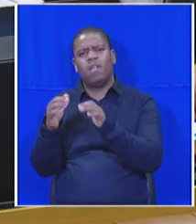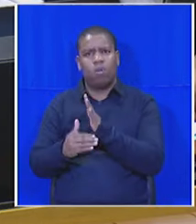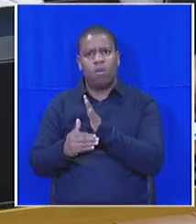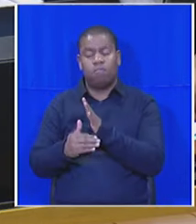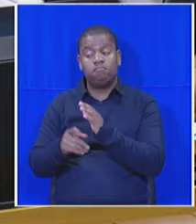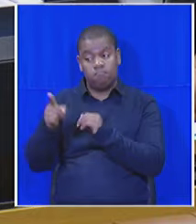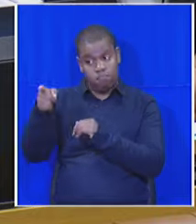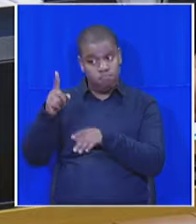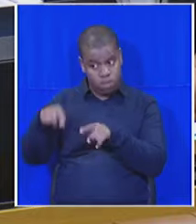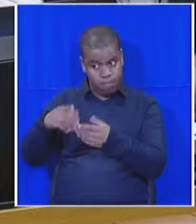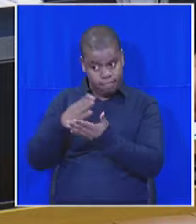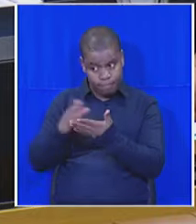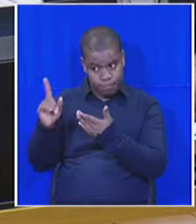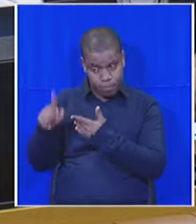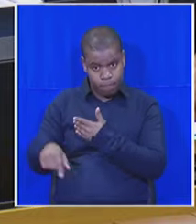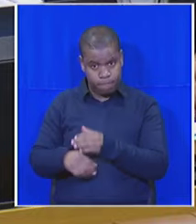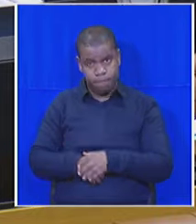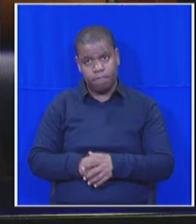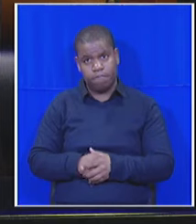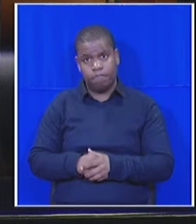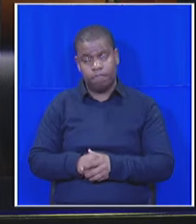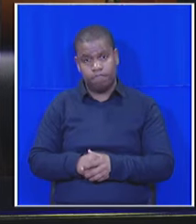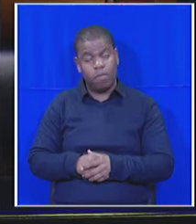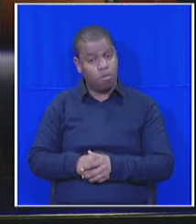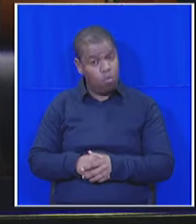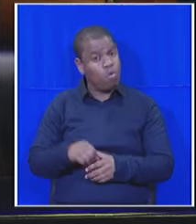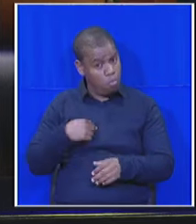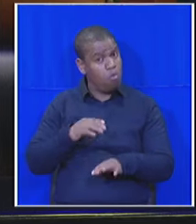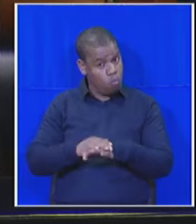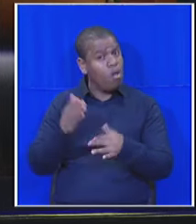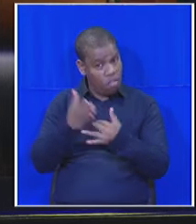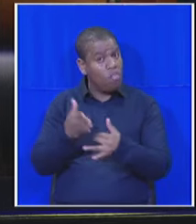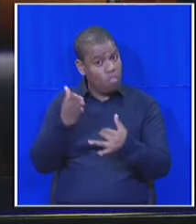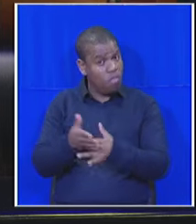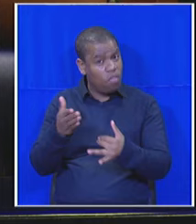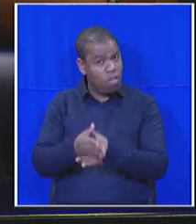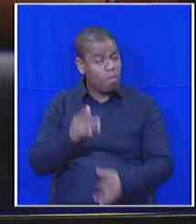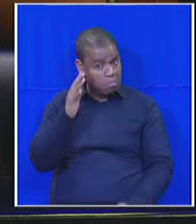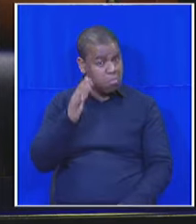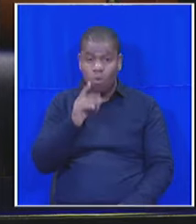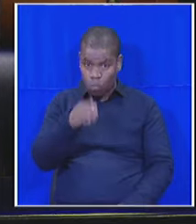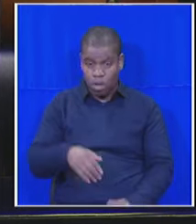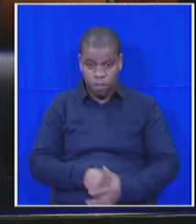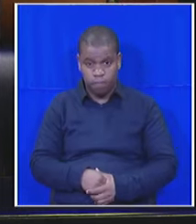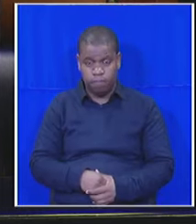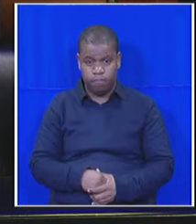withdraw as well. Honourable members. Otherwise, I can start talking about his Twitter account. No, honourable members. No.